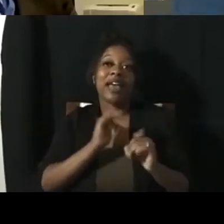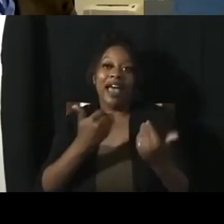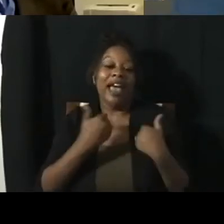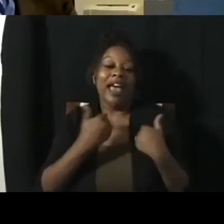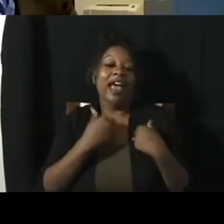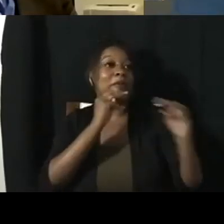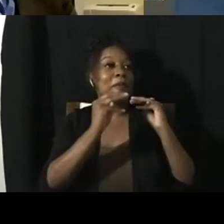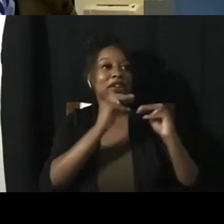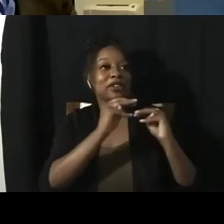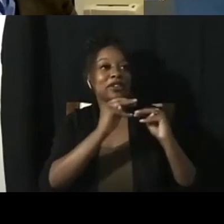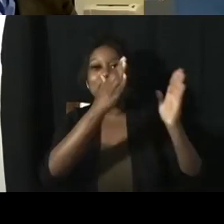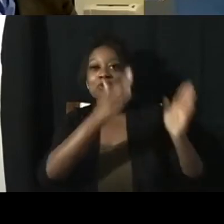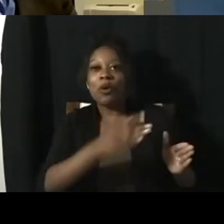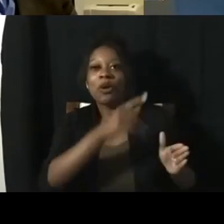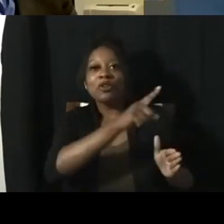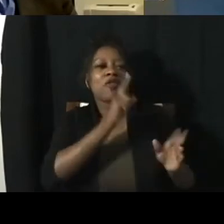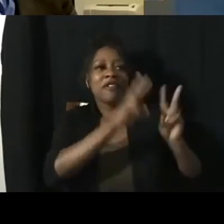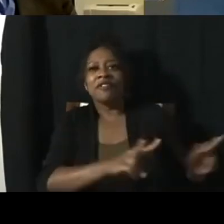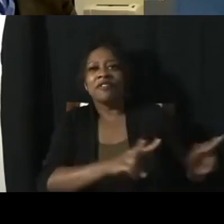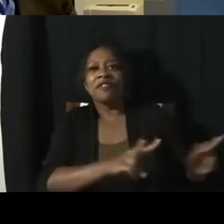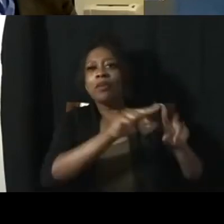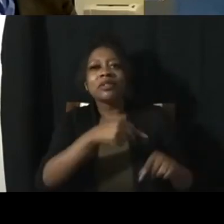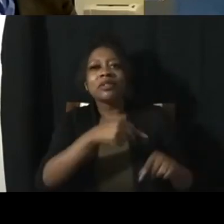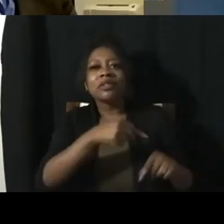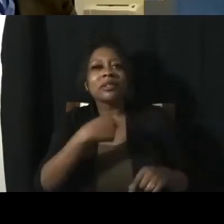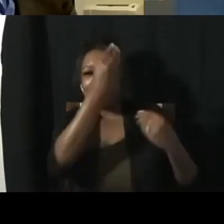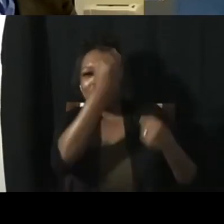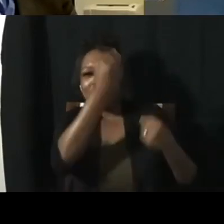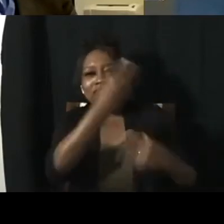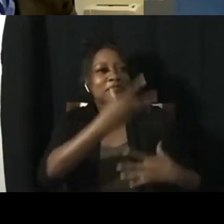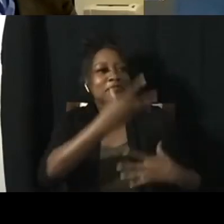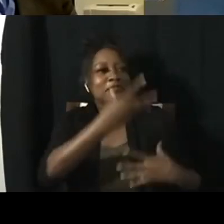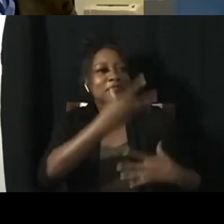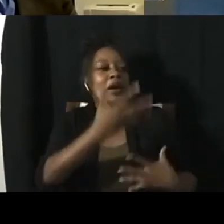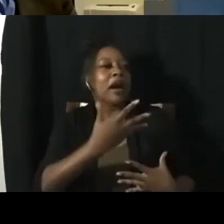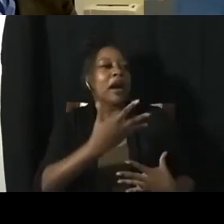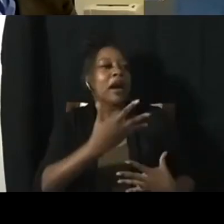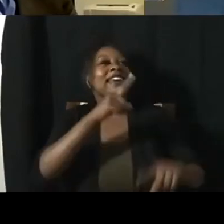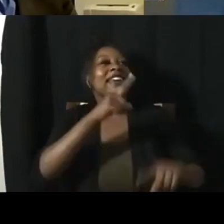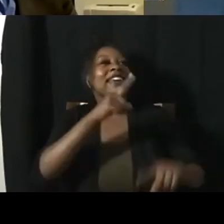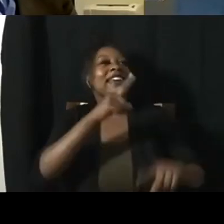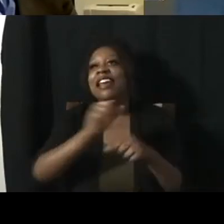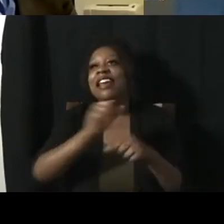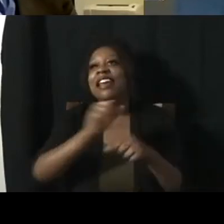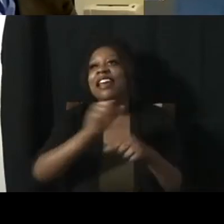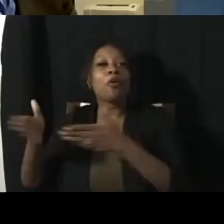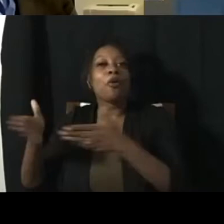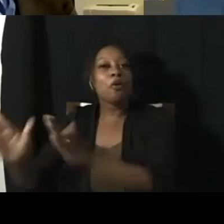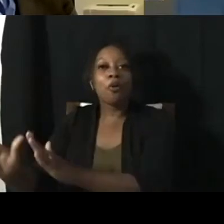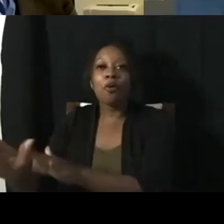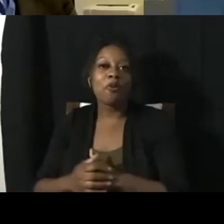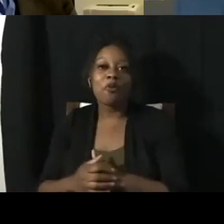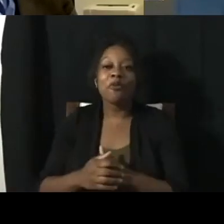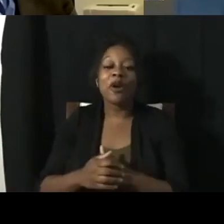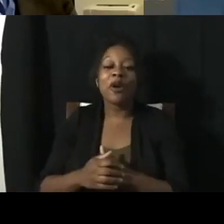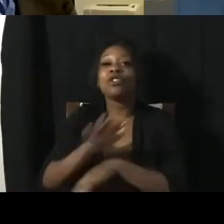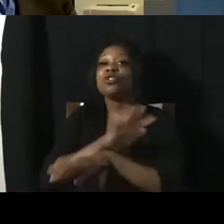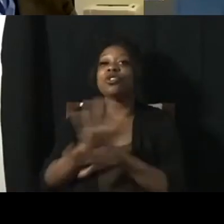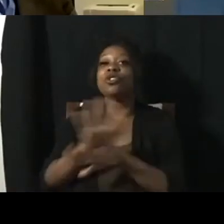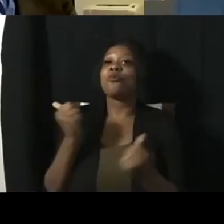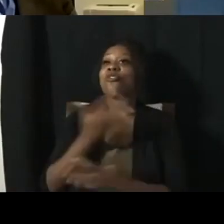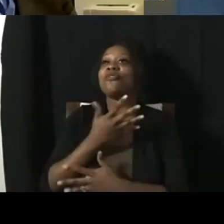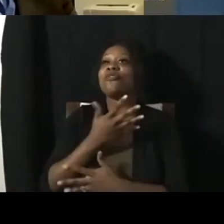me information that I couldn't pick up any other way. So, and lastly, I would say, don't be afraid to start with a VR office near